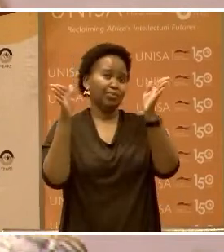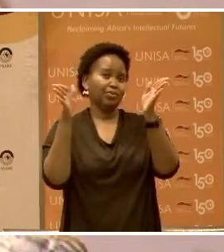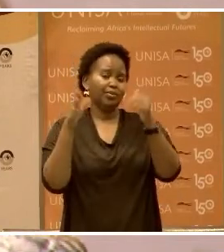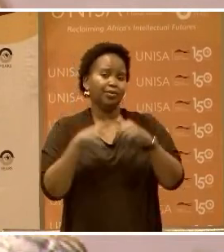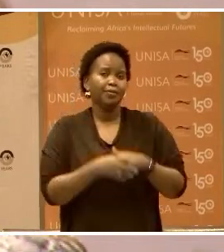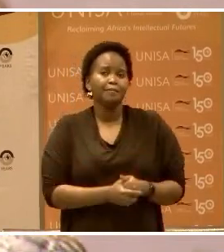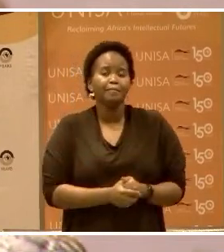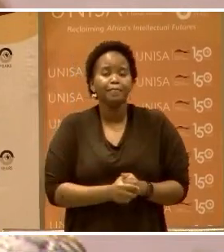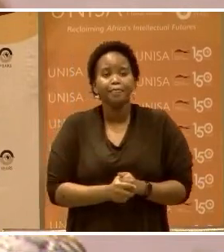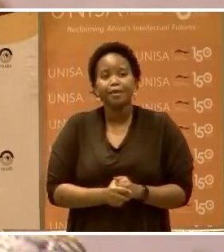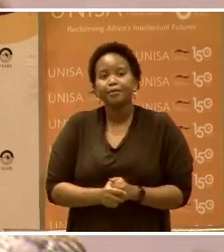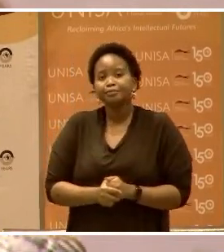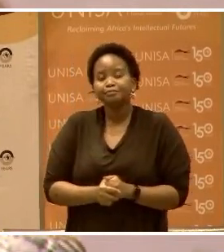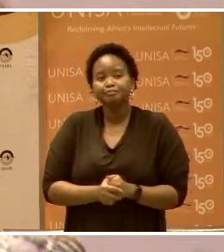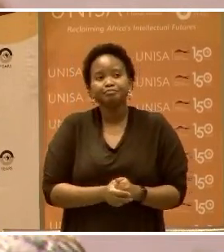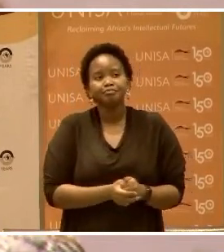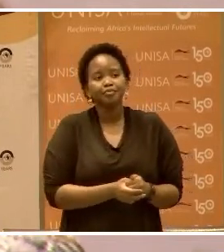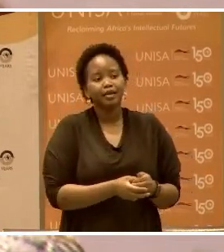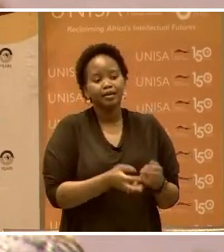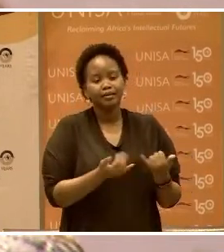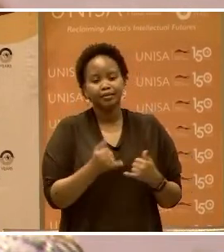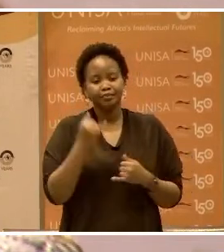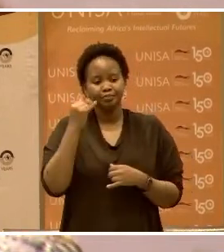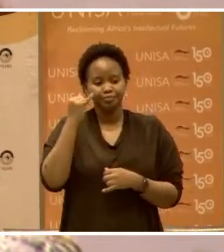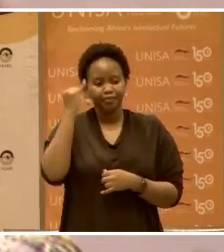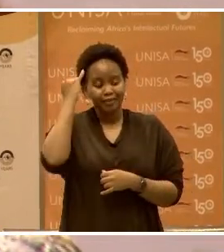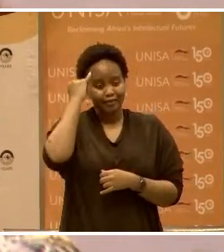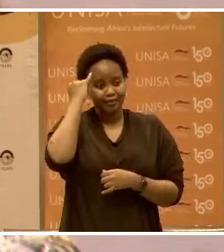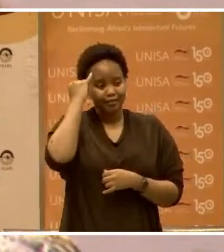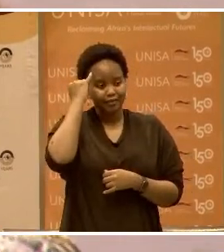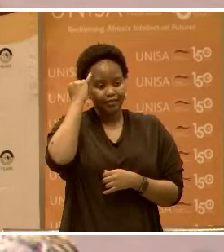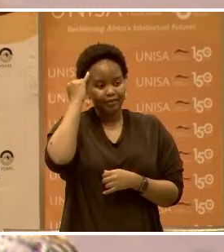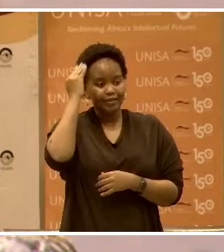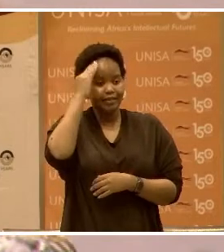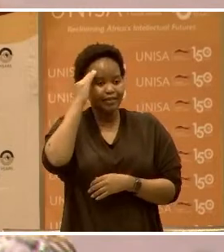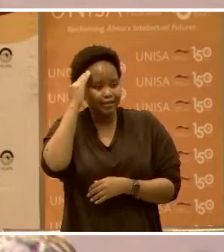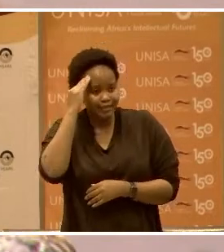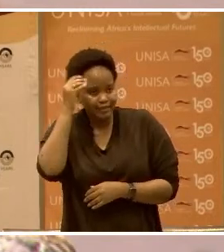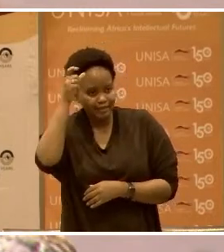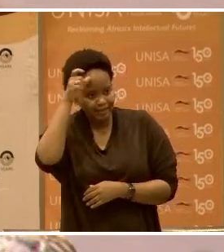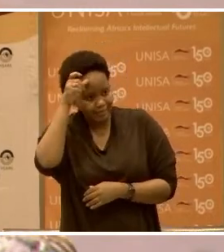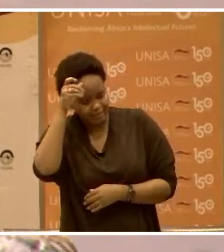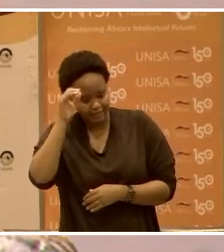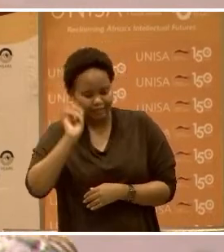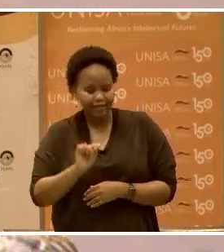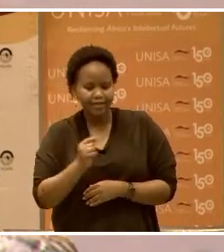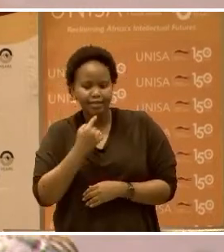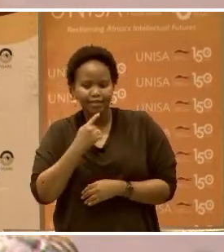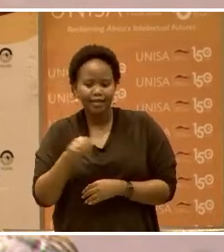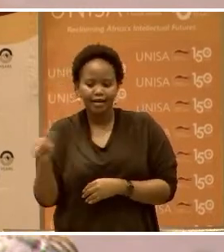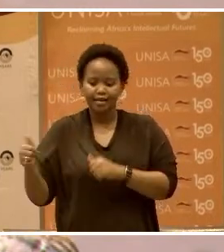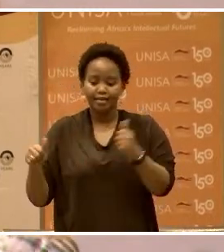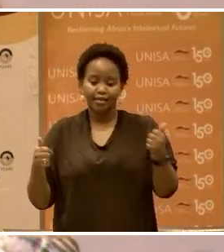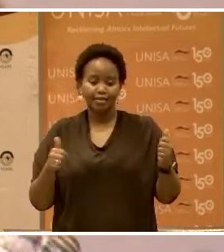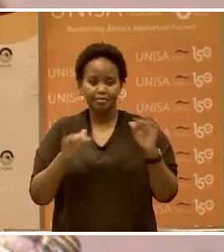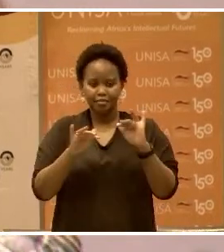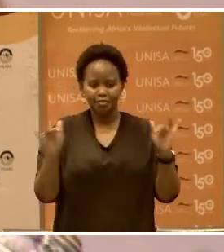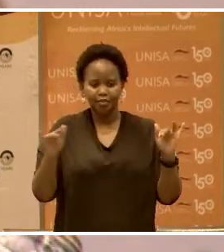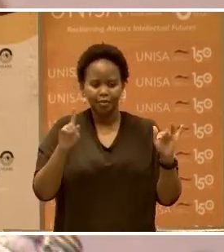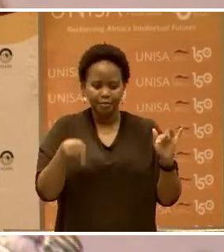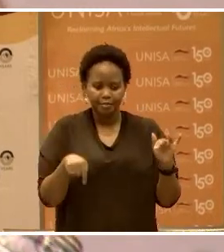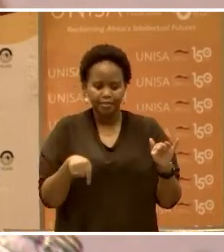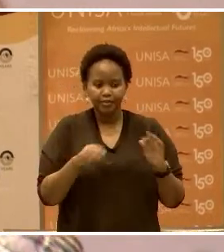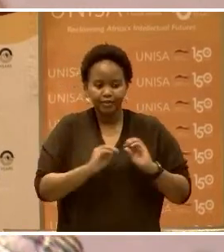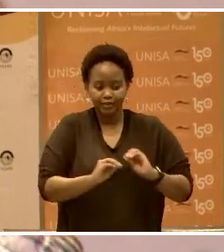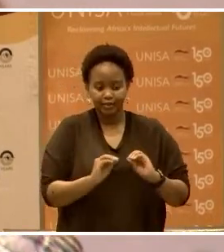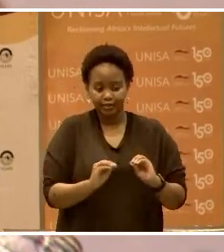With artificial intelligence tools such as ChatGPT, colleagues, and there's many others, Bard AI, OpenAI, those